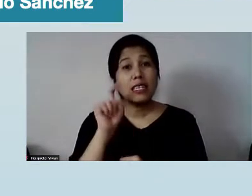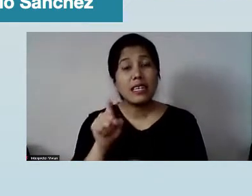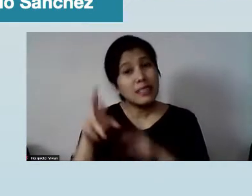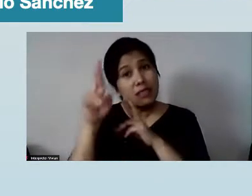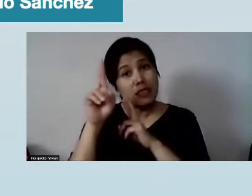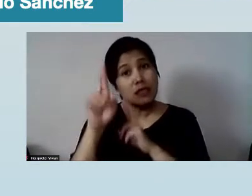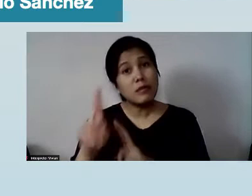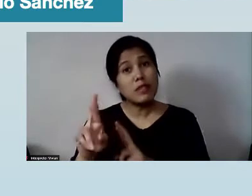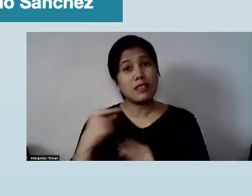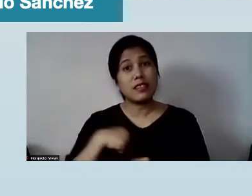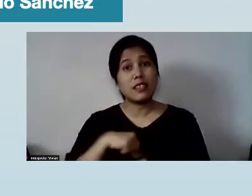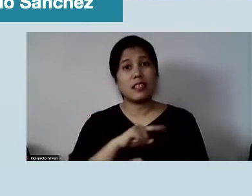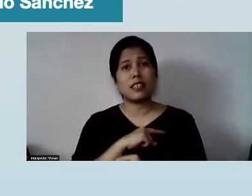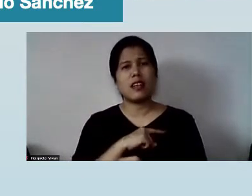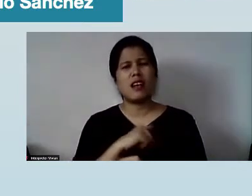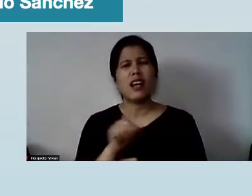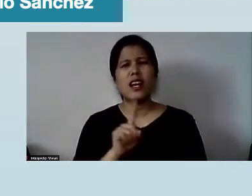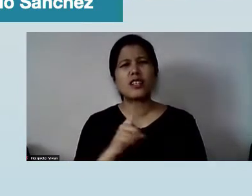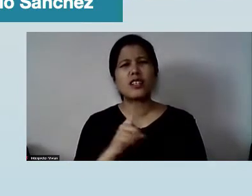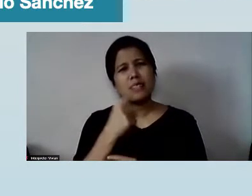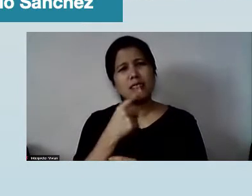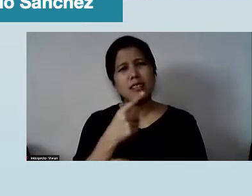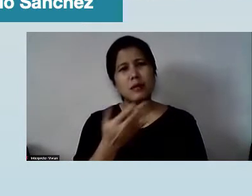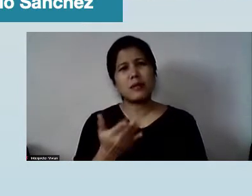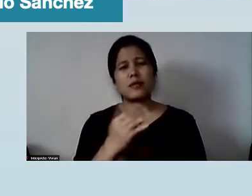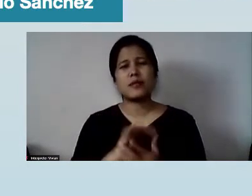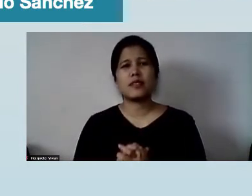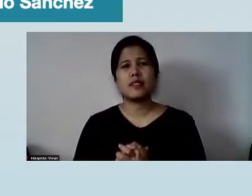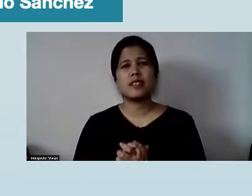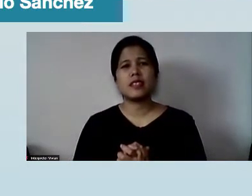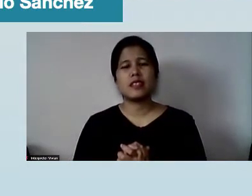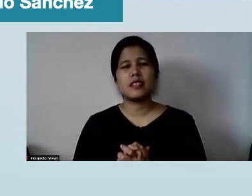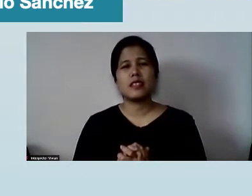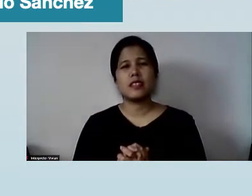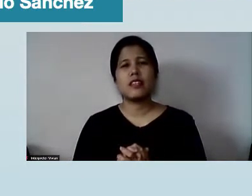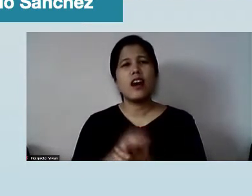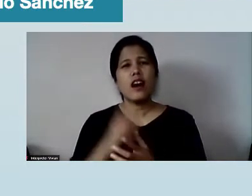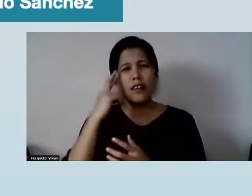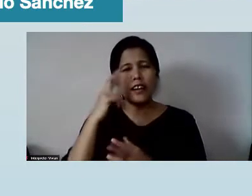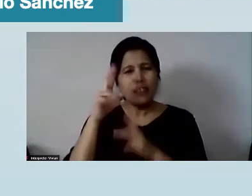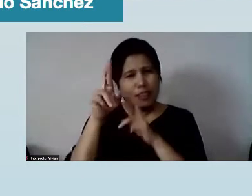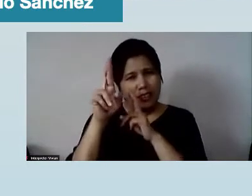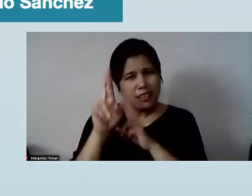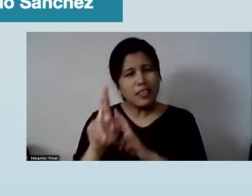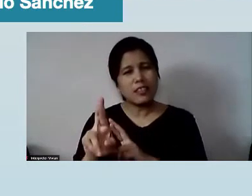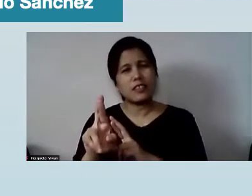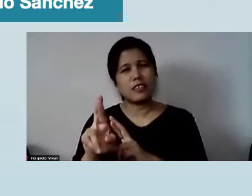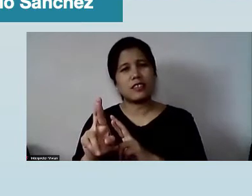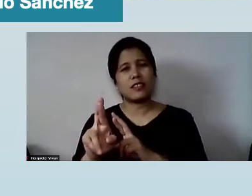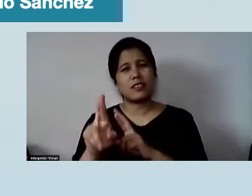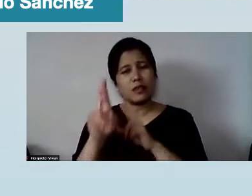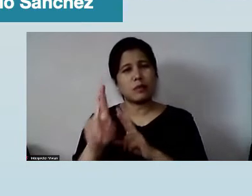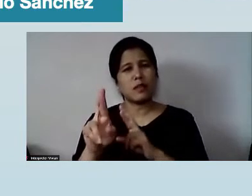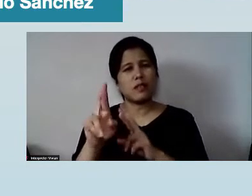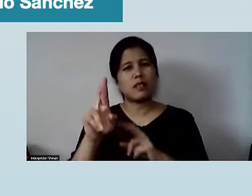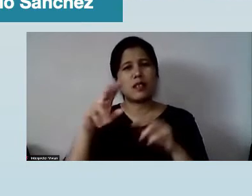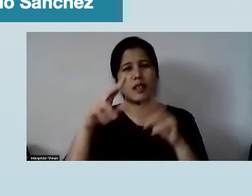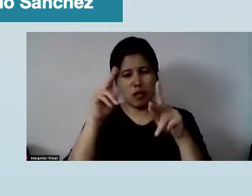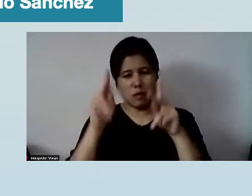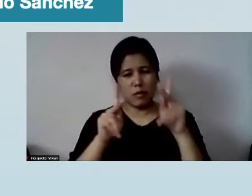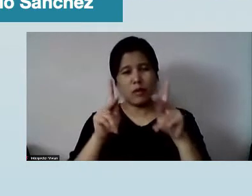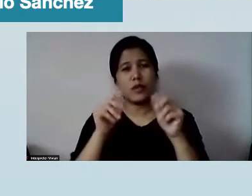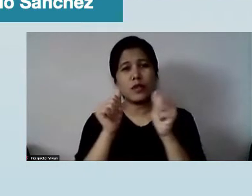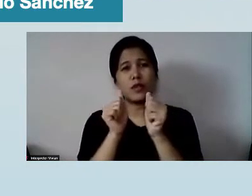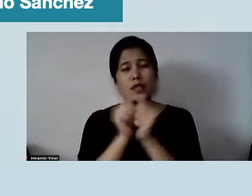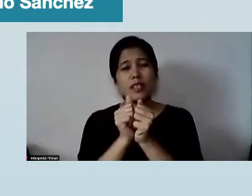Kasi tingnan nyo, ano pang sinasabi dun sa UNCRPD? Recognize for respect and recognition for persons with disabilities. Kahit na